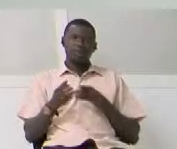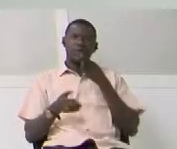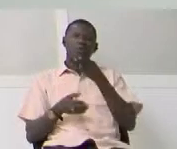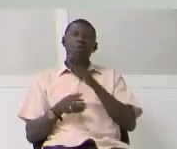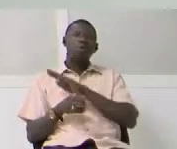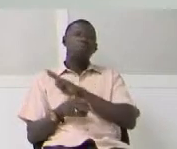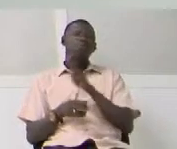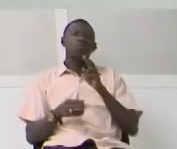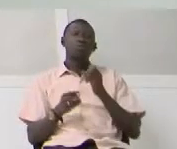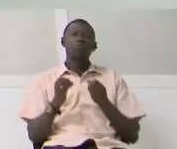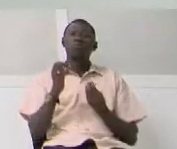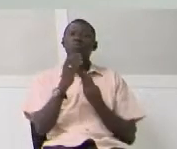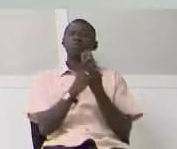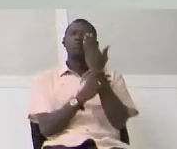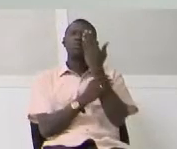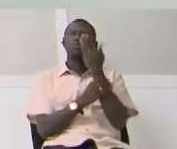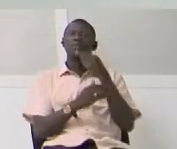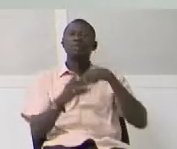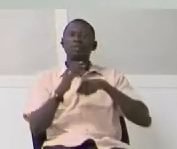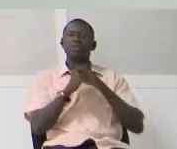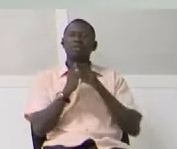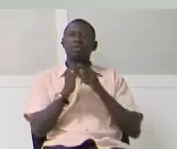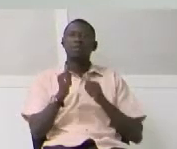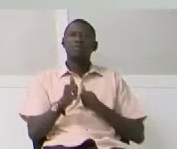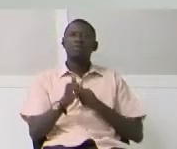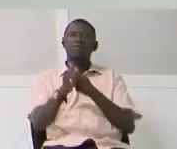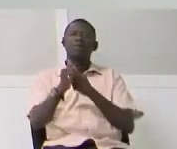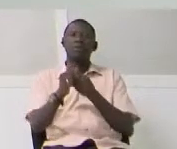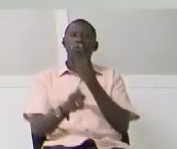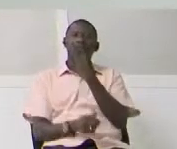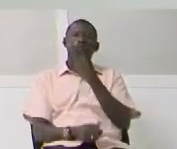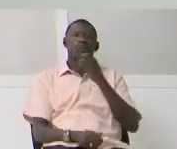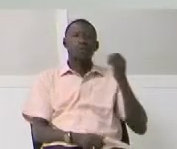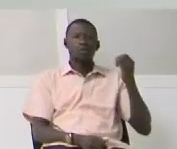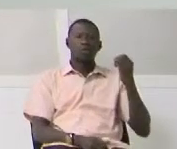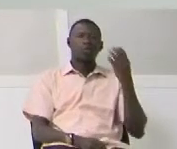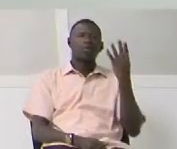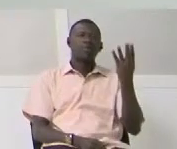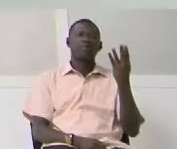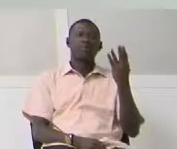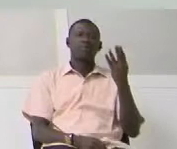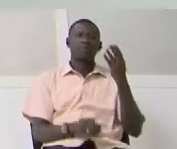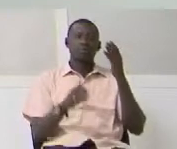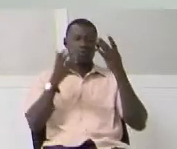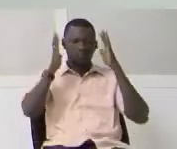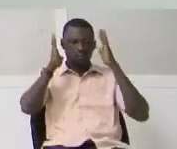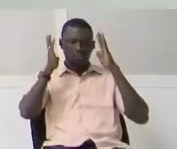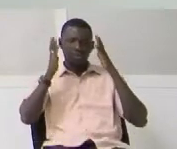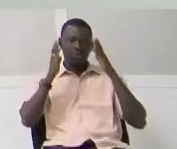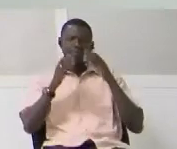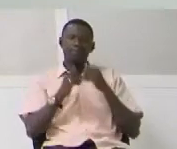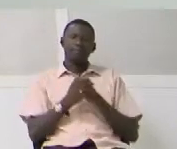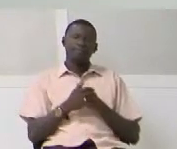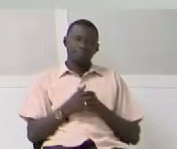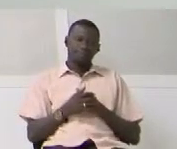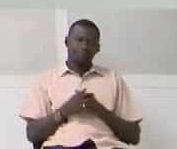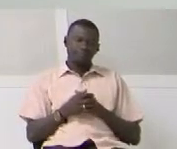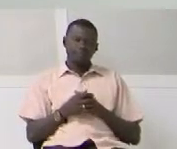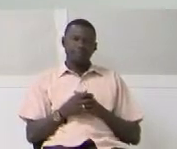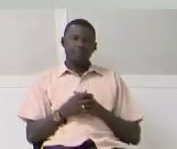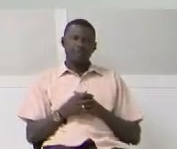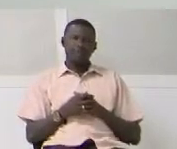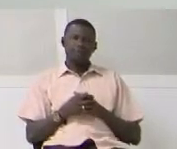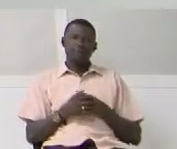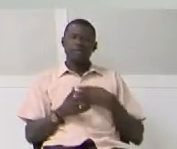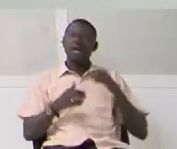no developments in the following 2004 cases. Amul benn yokkute boo xam ne amoon na ci xew-xew bii nga xam ne